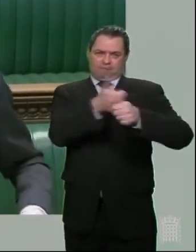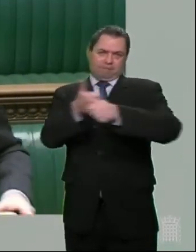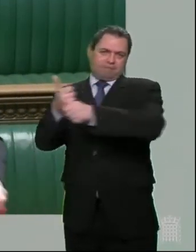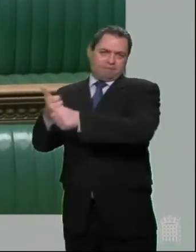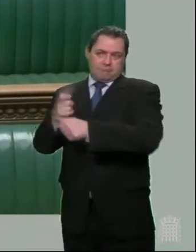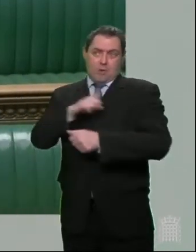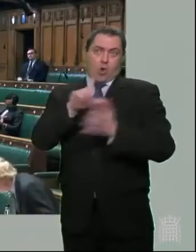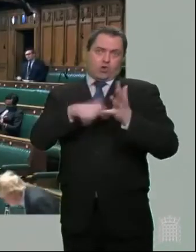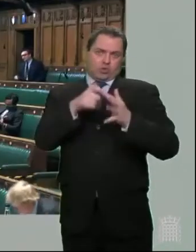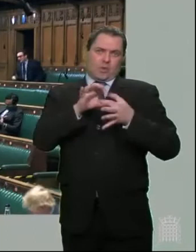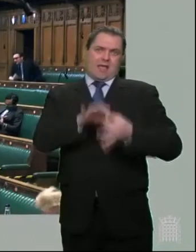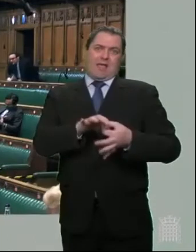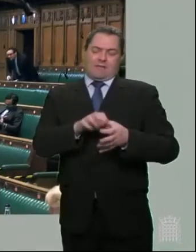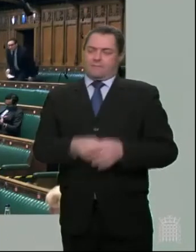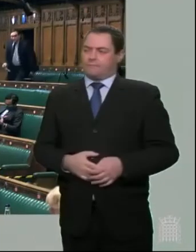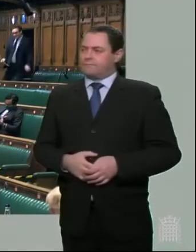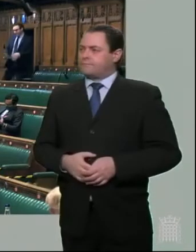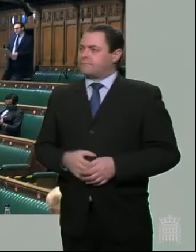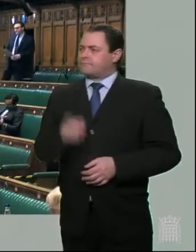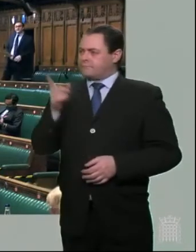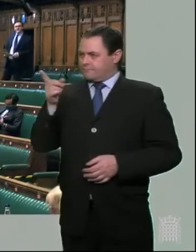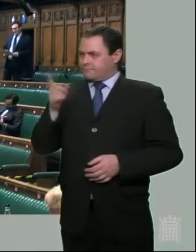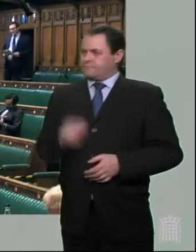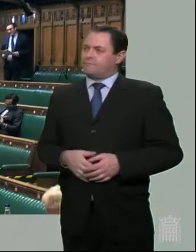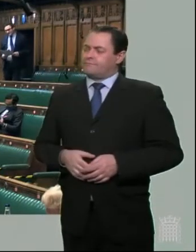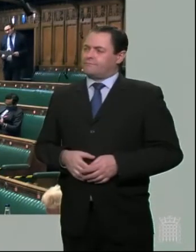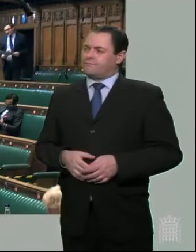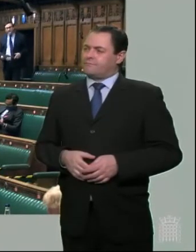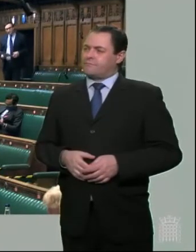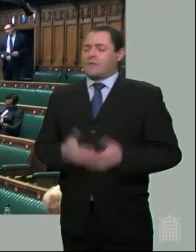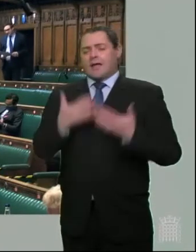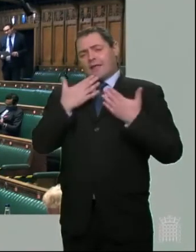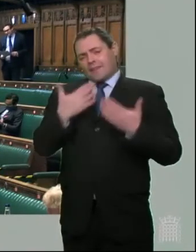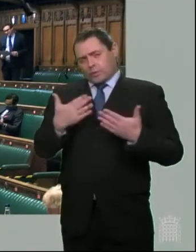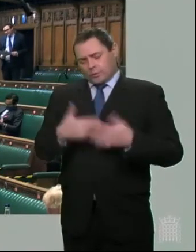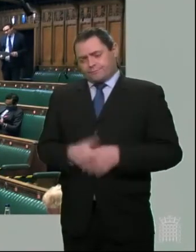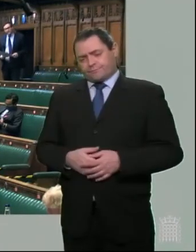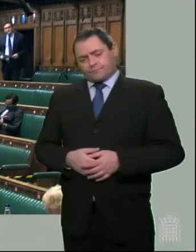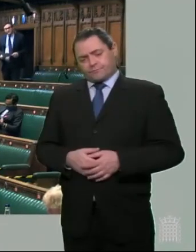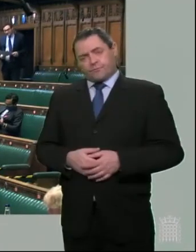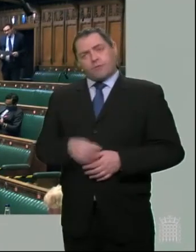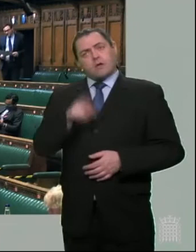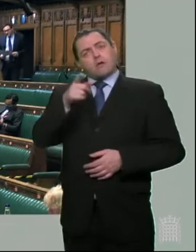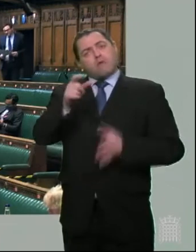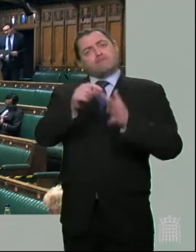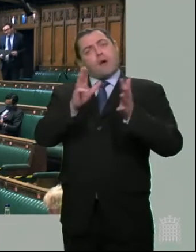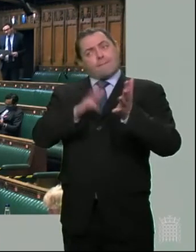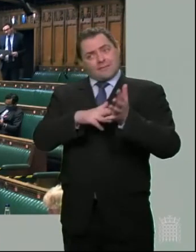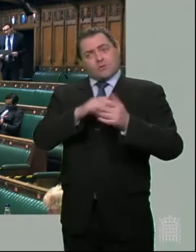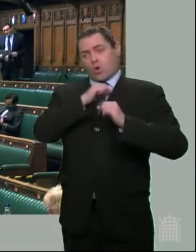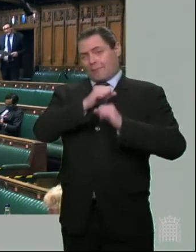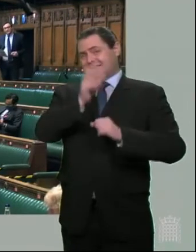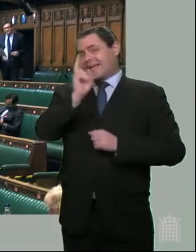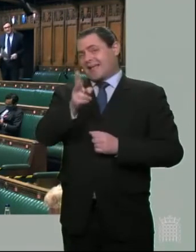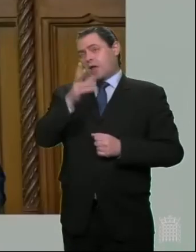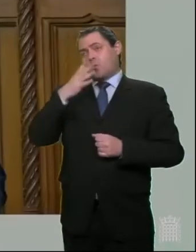this. Christian Wakeford. Thank you, Mr. Speaker. I commend the Prime Minister in reaffirming his commitment to levelling up the